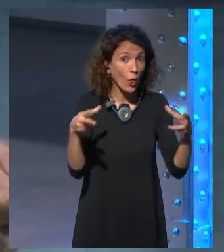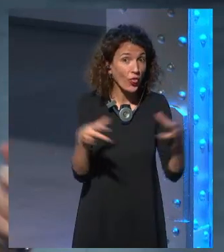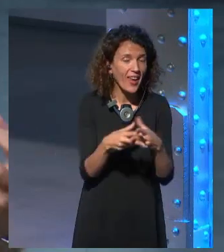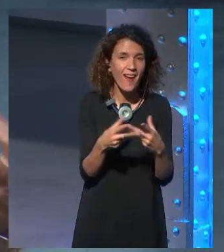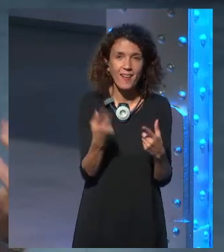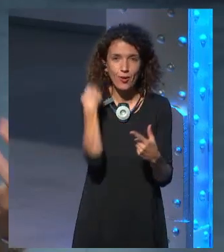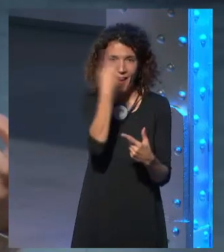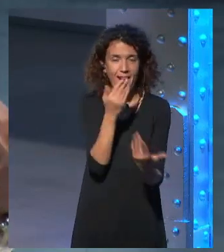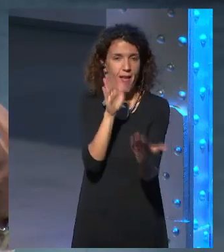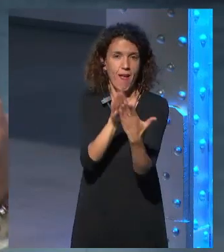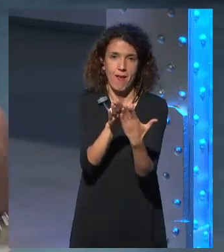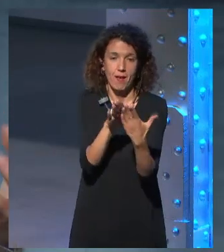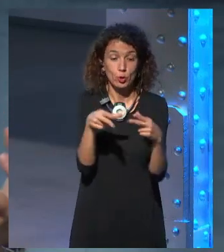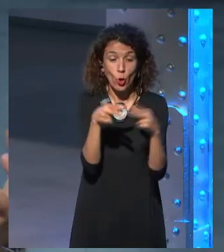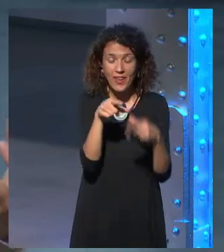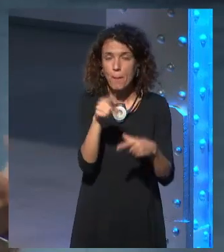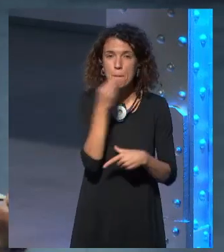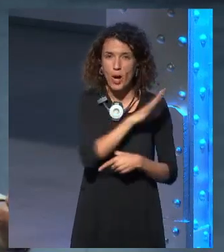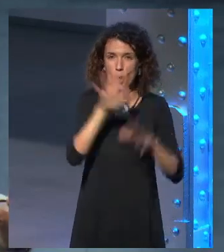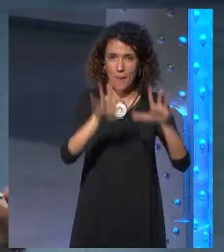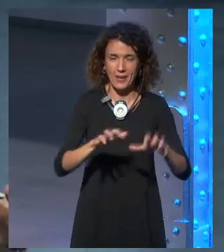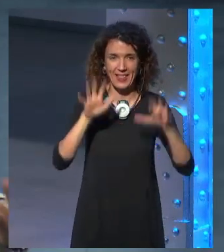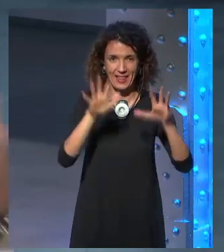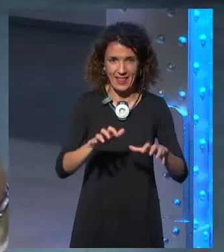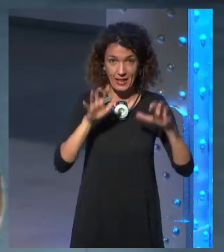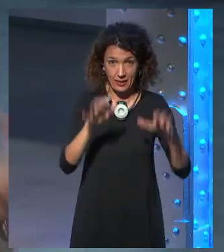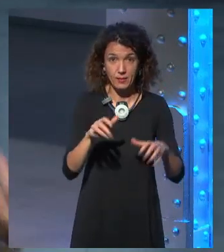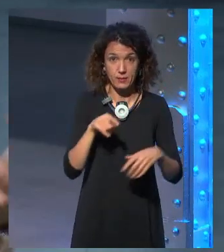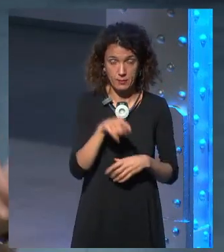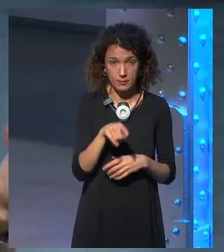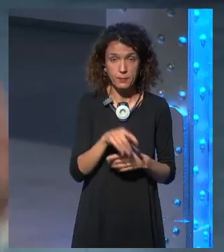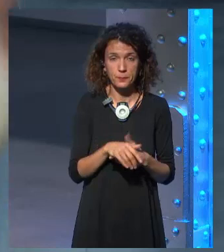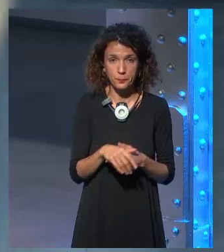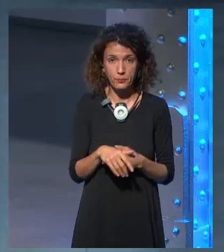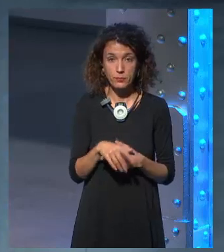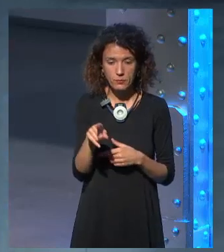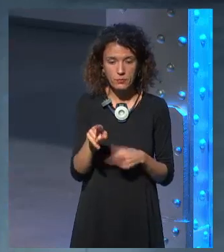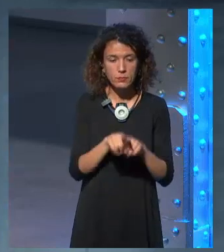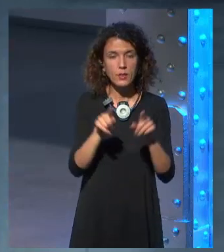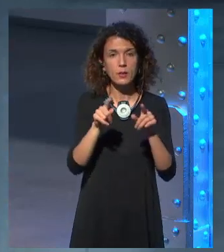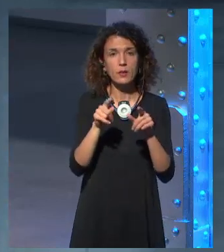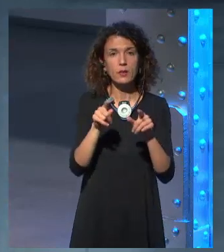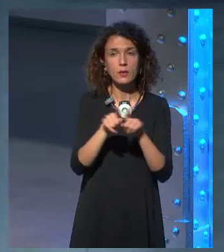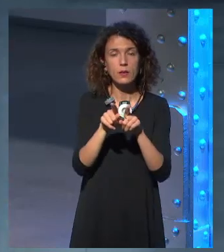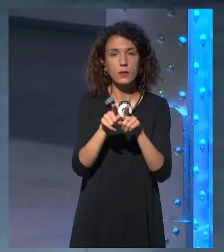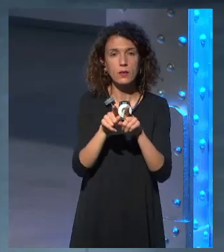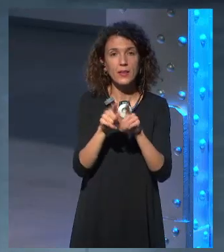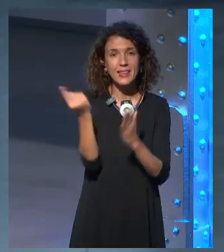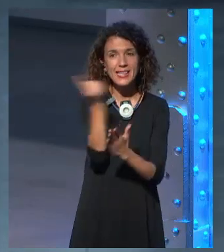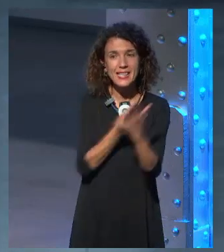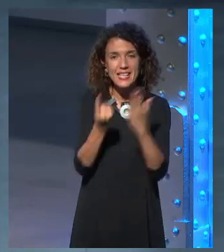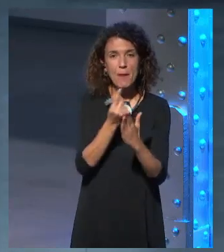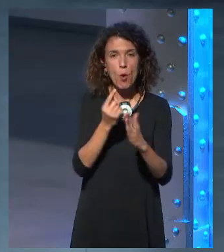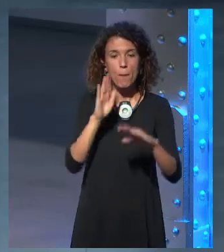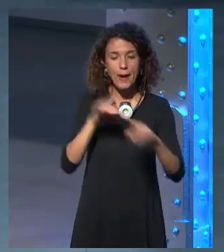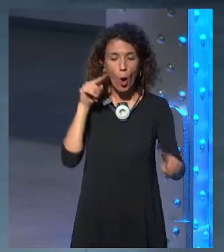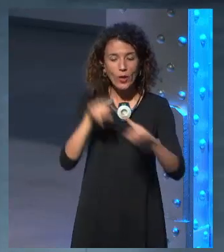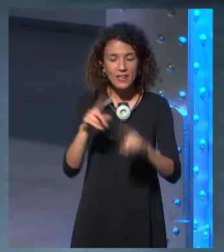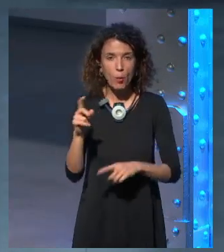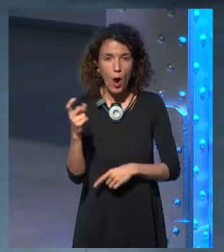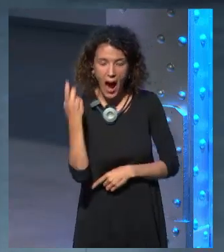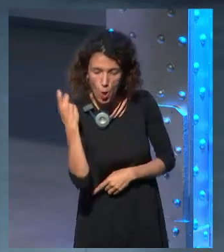if we continue to hold on and design for the user, if we design for the learner, not for the teacher or for the administration